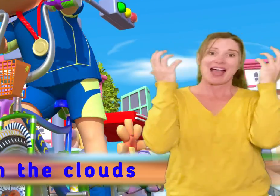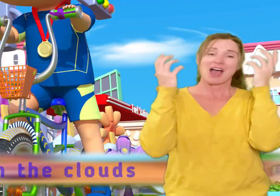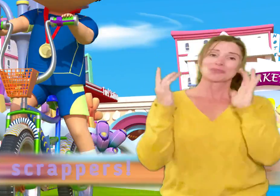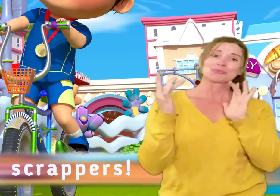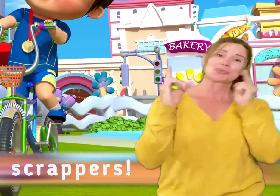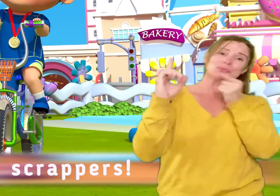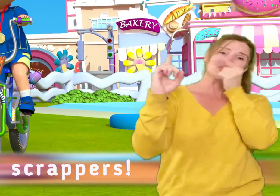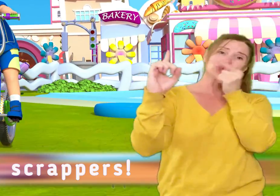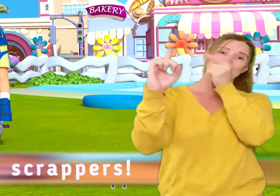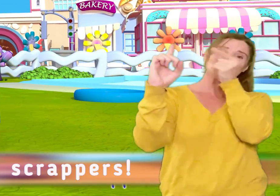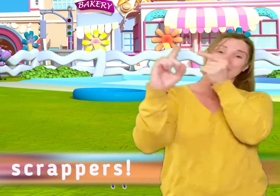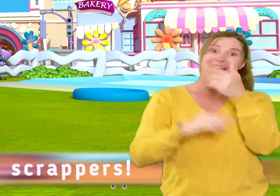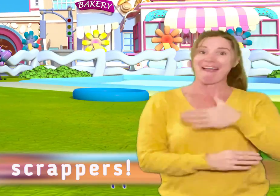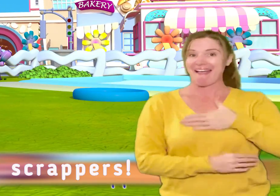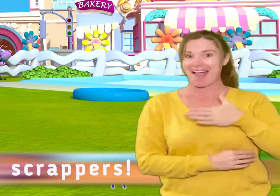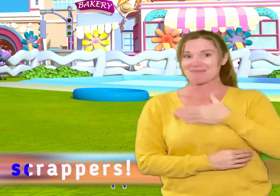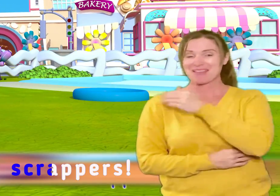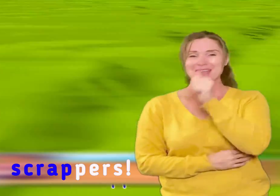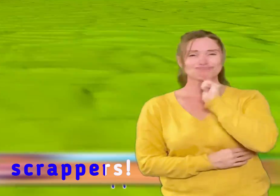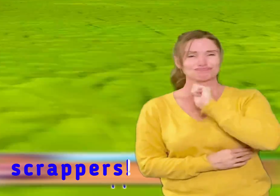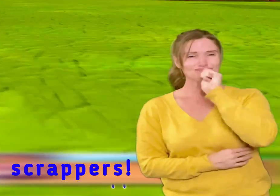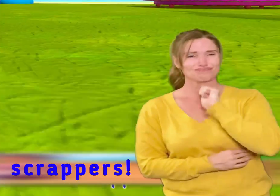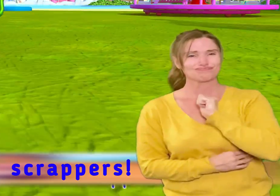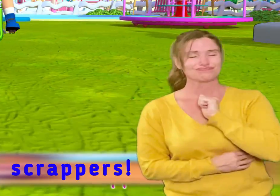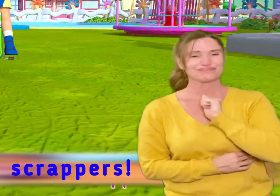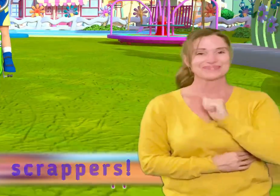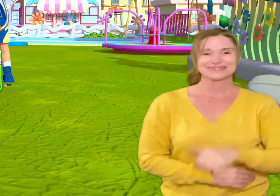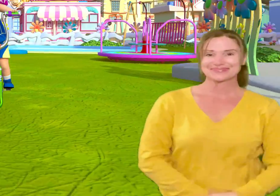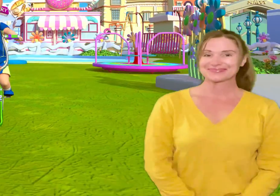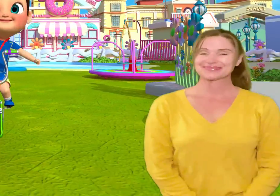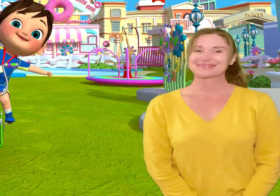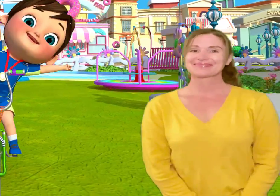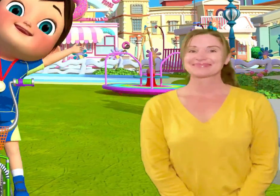reach the clouds with happiness and W